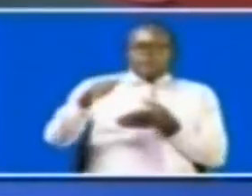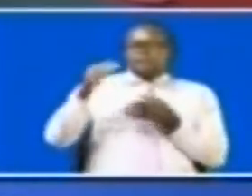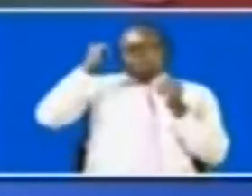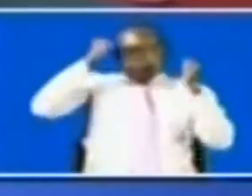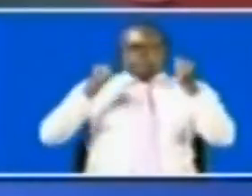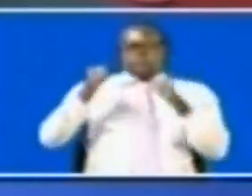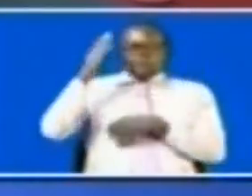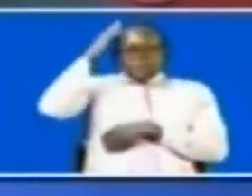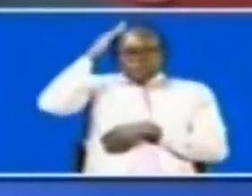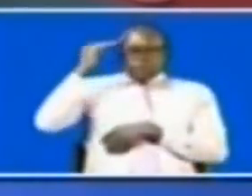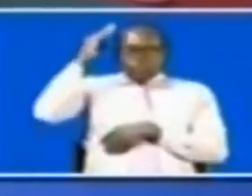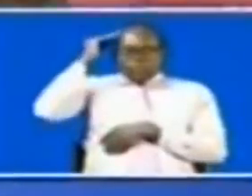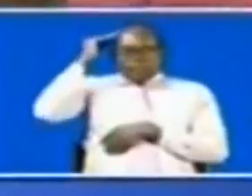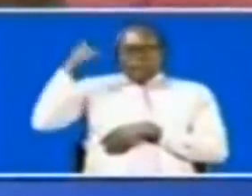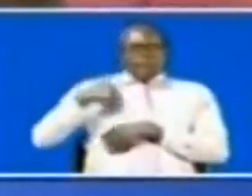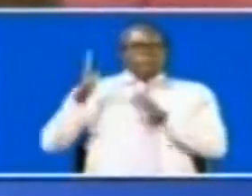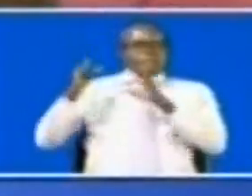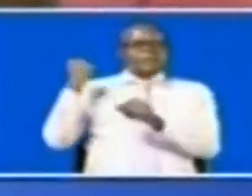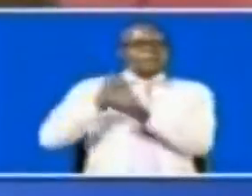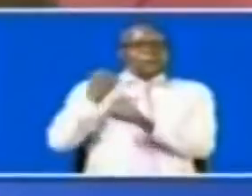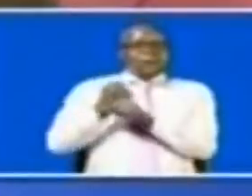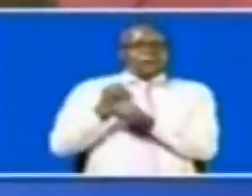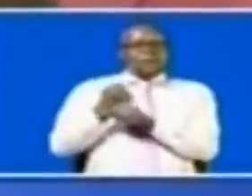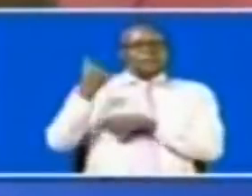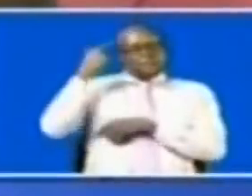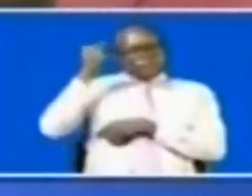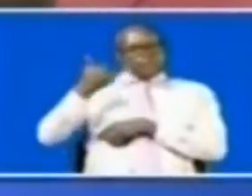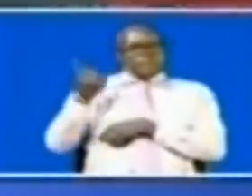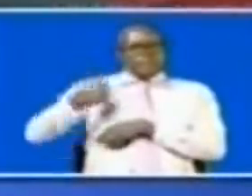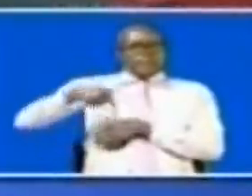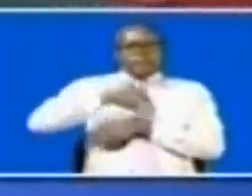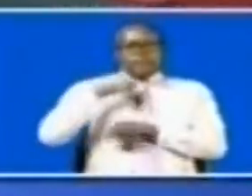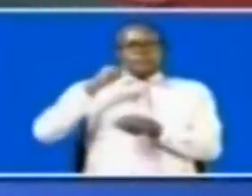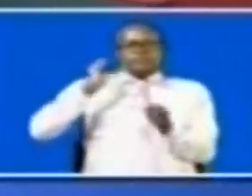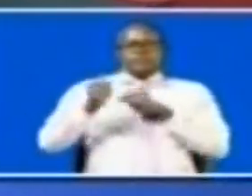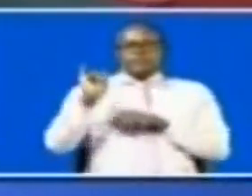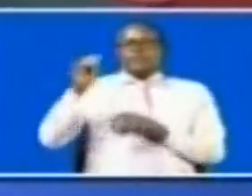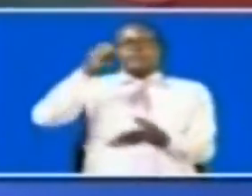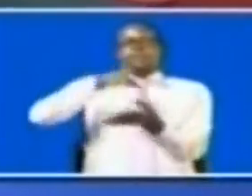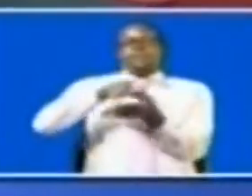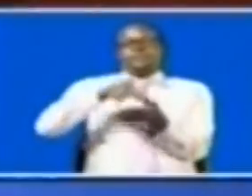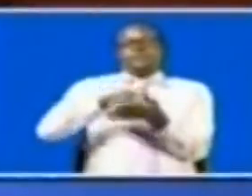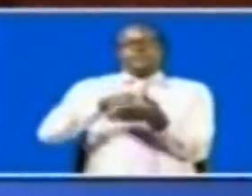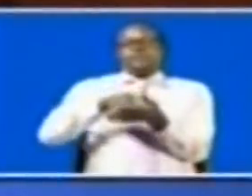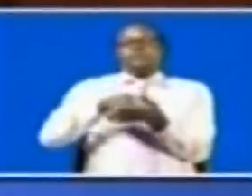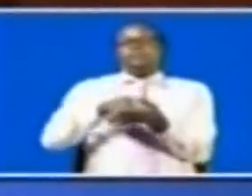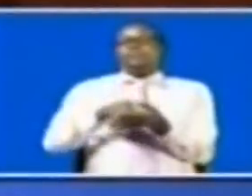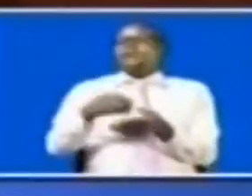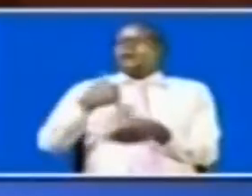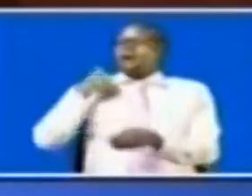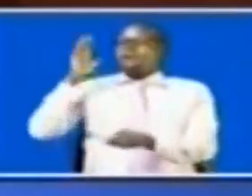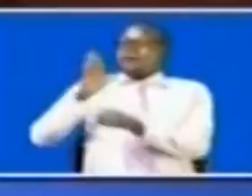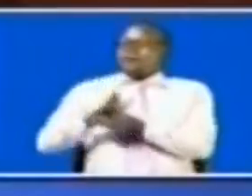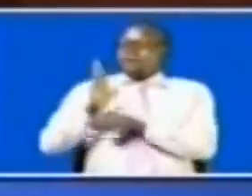Somalia, we have had major attacks. Is it not time we reconsidered our position in our presence in Somalia? There's a